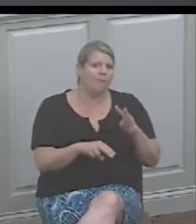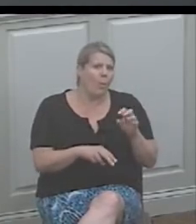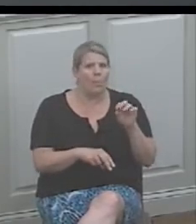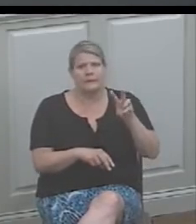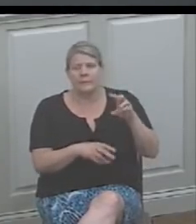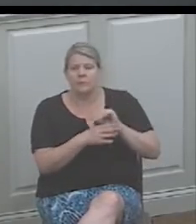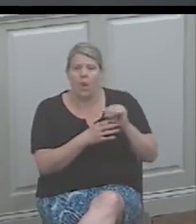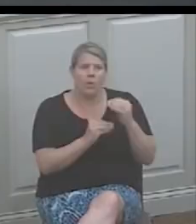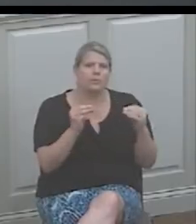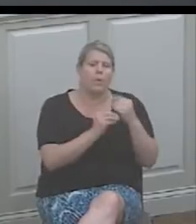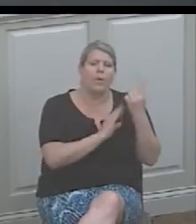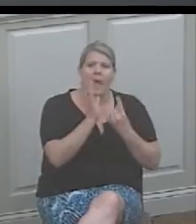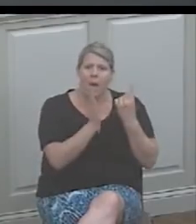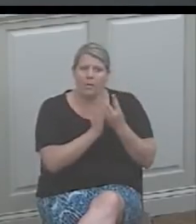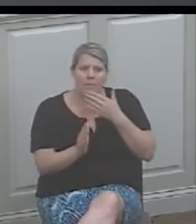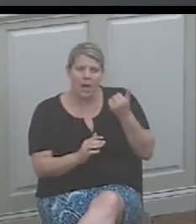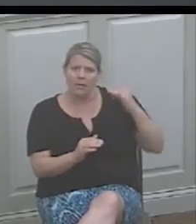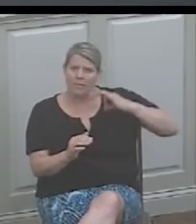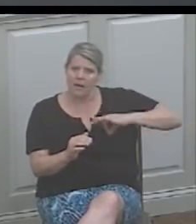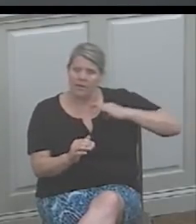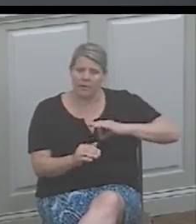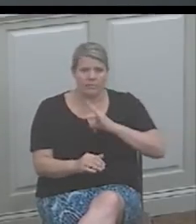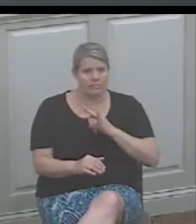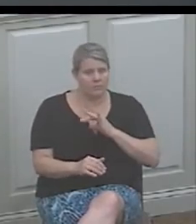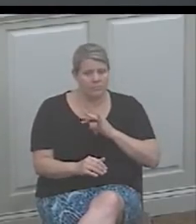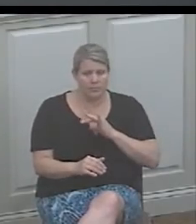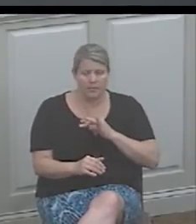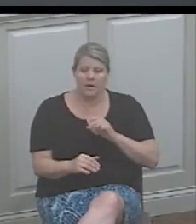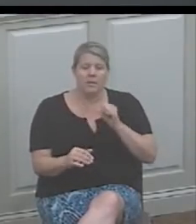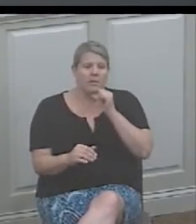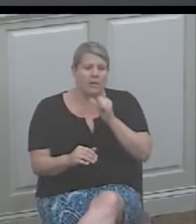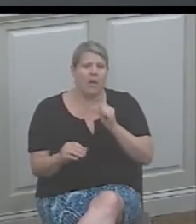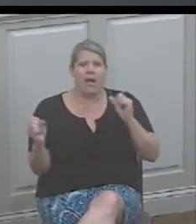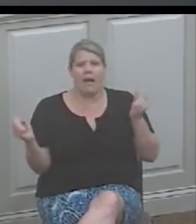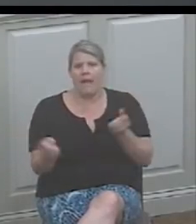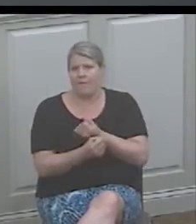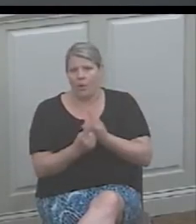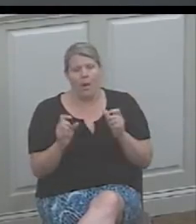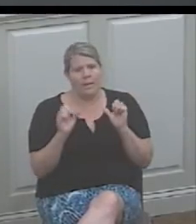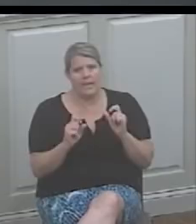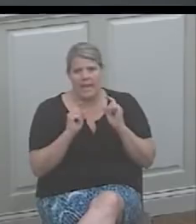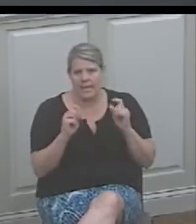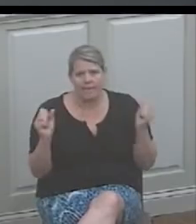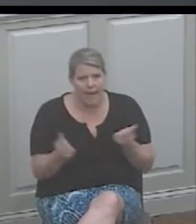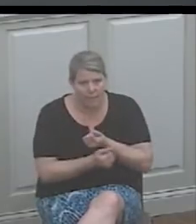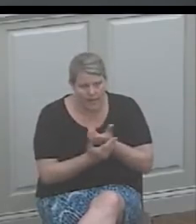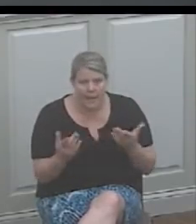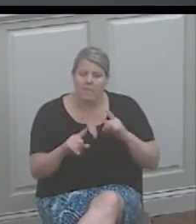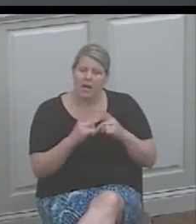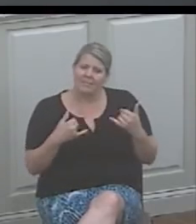$6 more on the hour, a little better benefits. Not everybody can give everything that you would like to have, but there is some give and